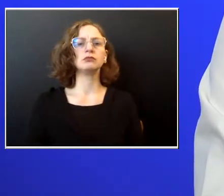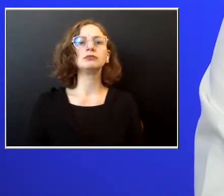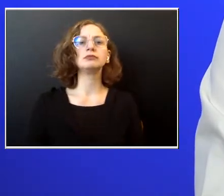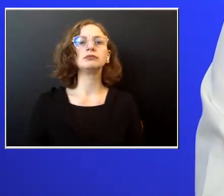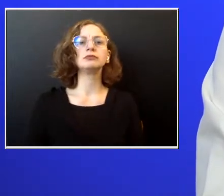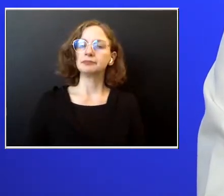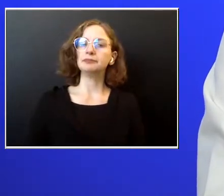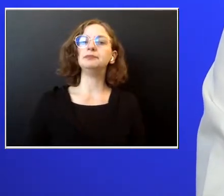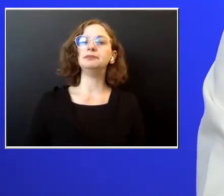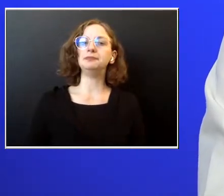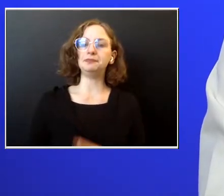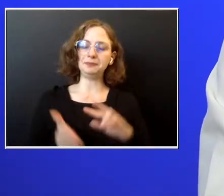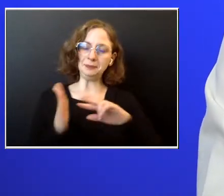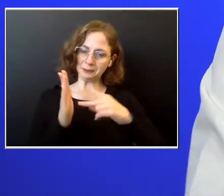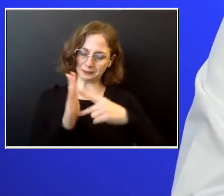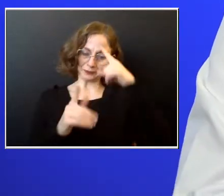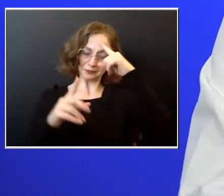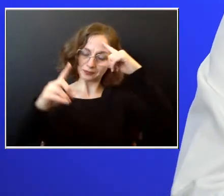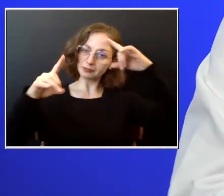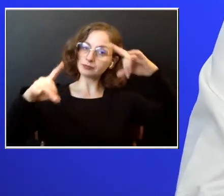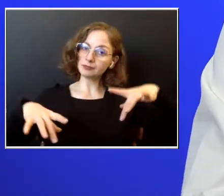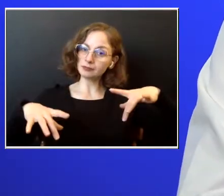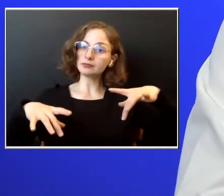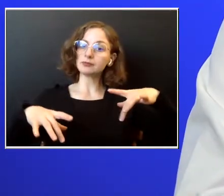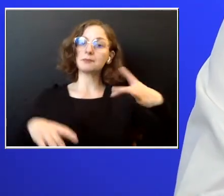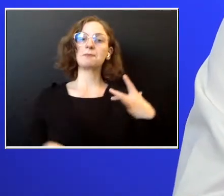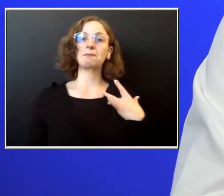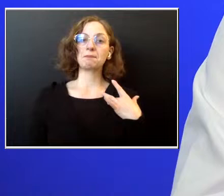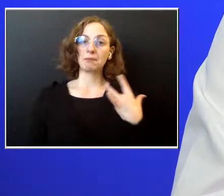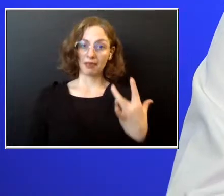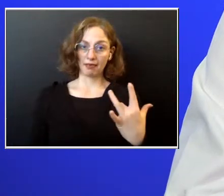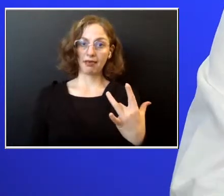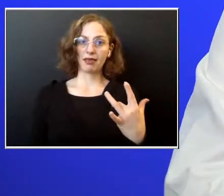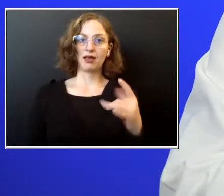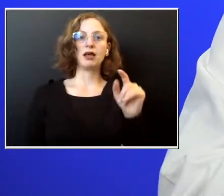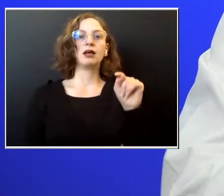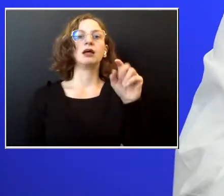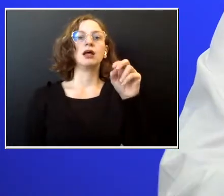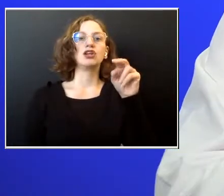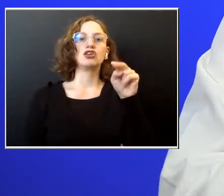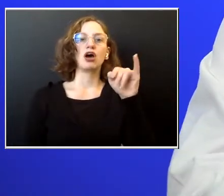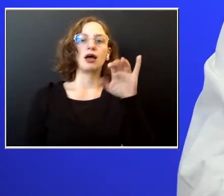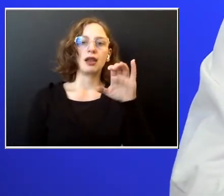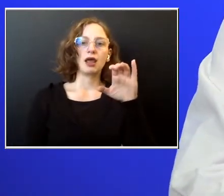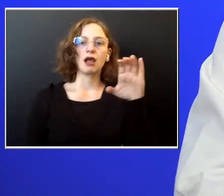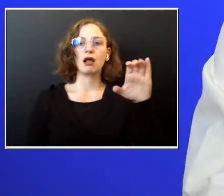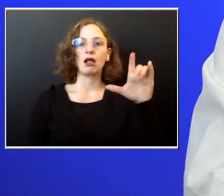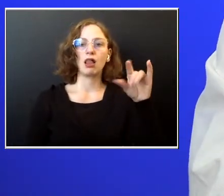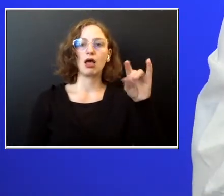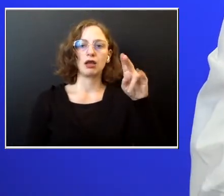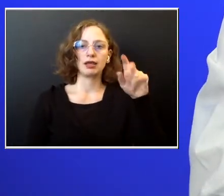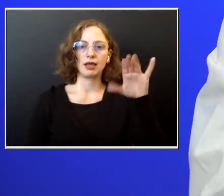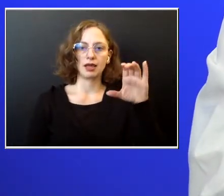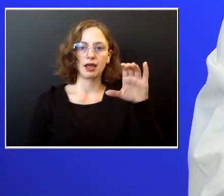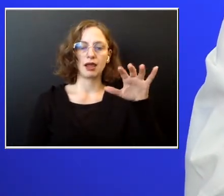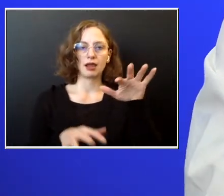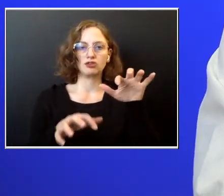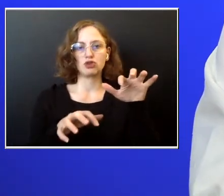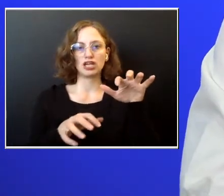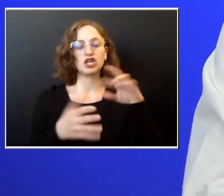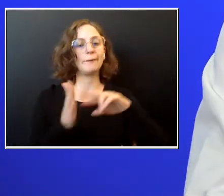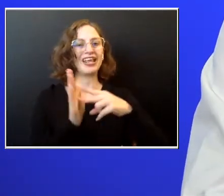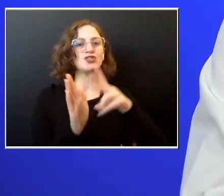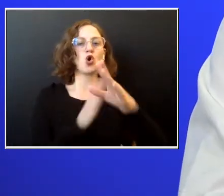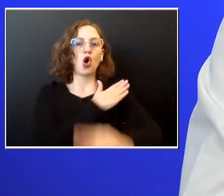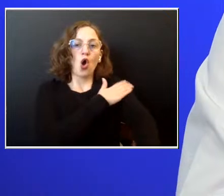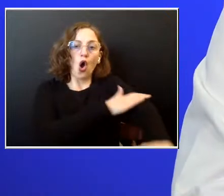lose consciousness, and there's typically tonic-clonic contraction, meaning your arms and legs either stiffen up,